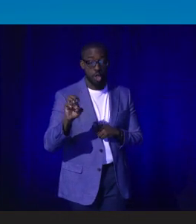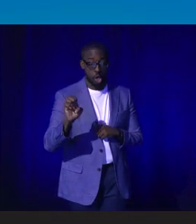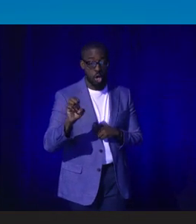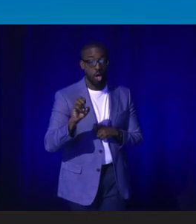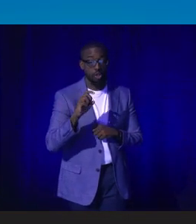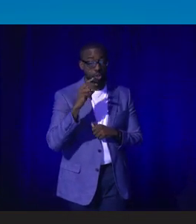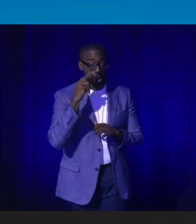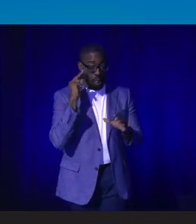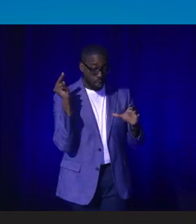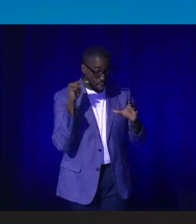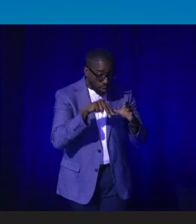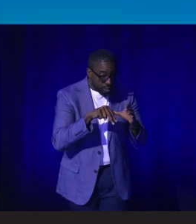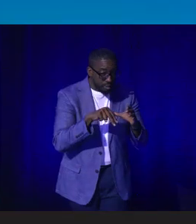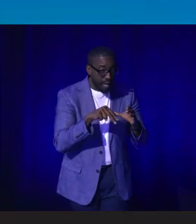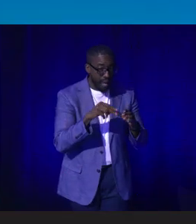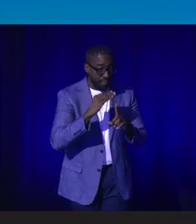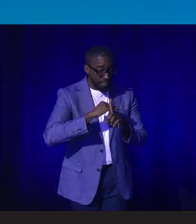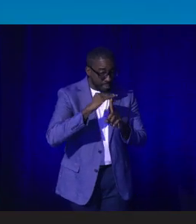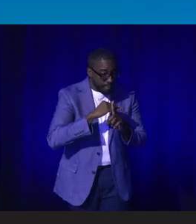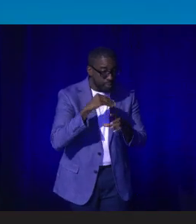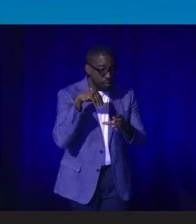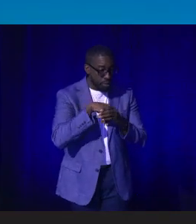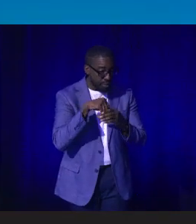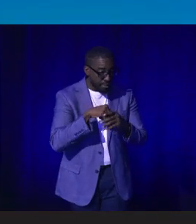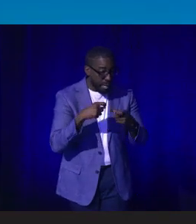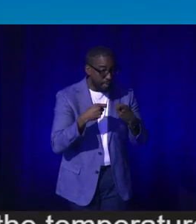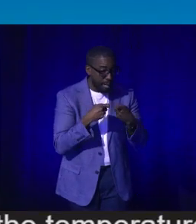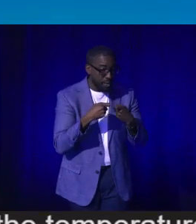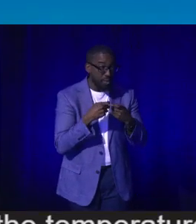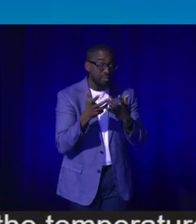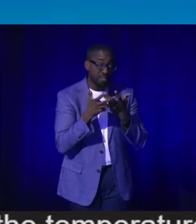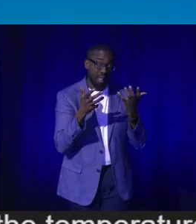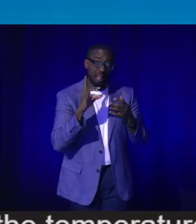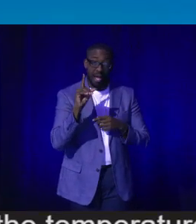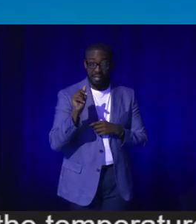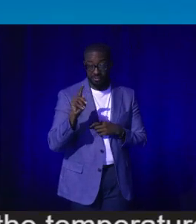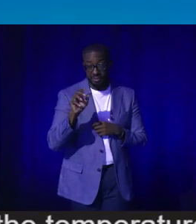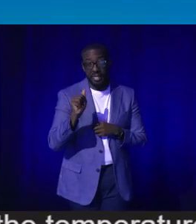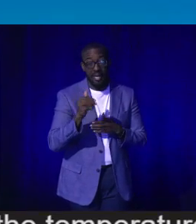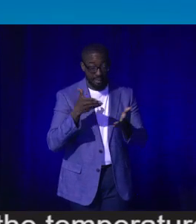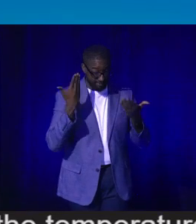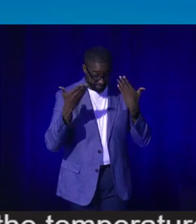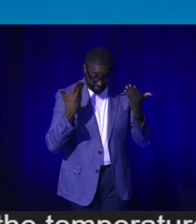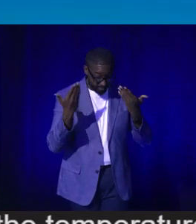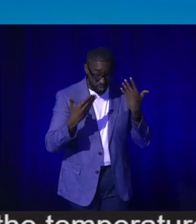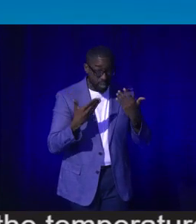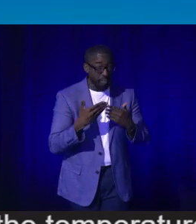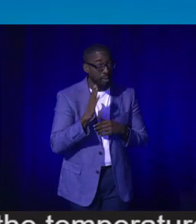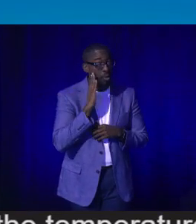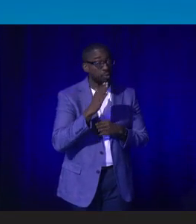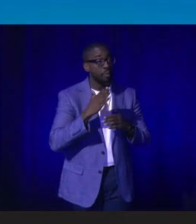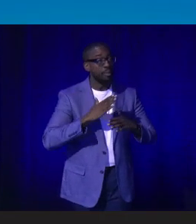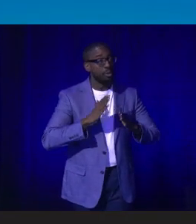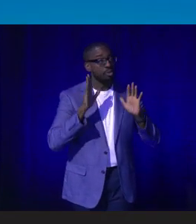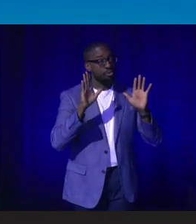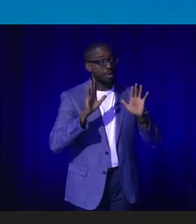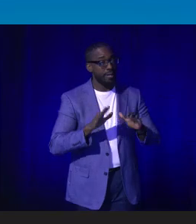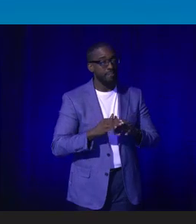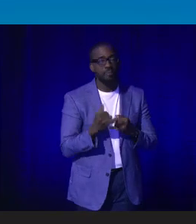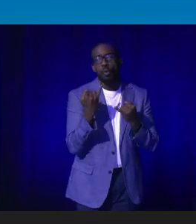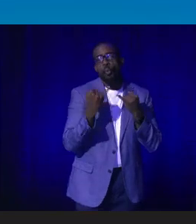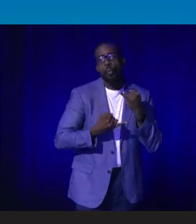fan speeds and things like this. There's a lot of data to go through, but I think it will be very interesting. Super cool. Just one last question, just